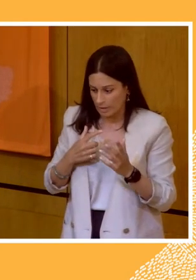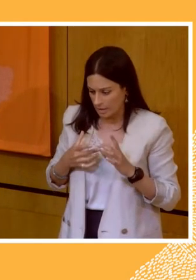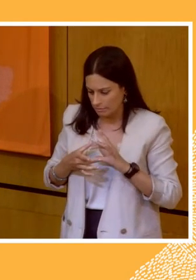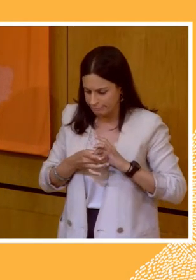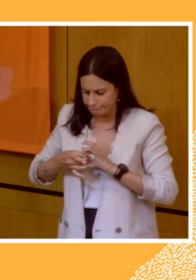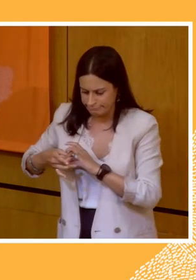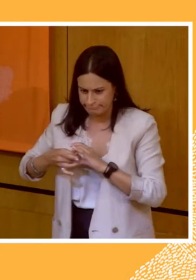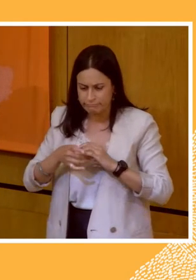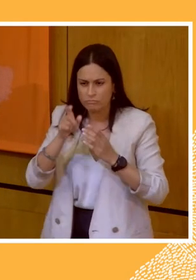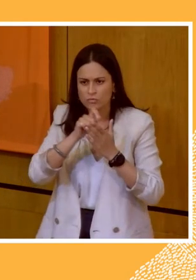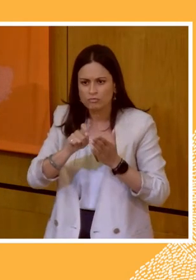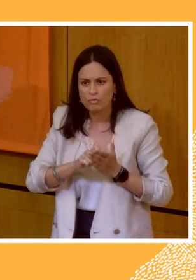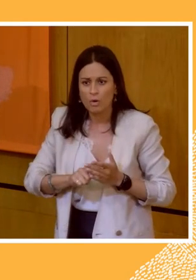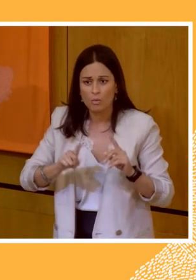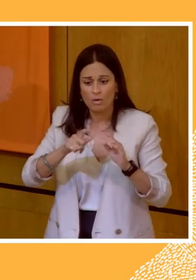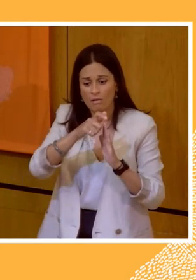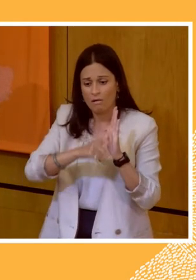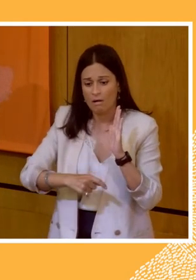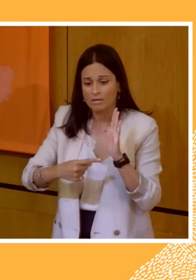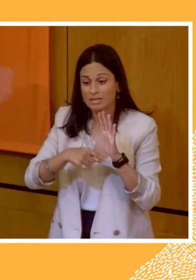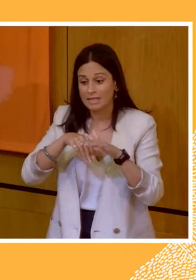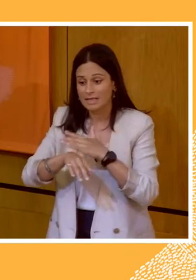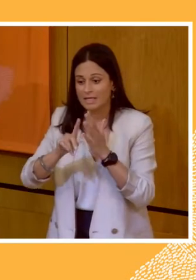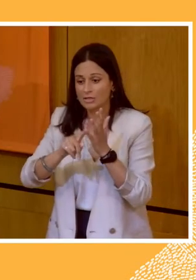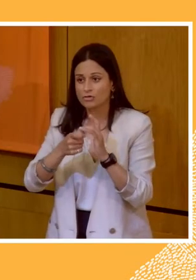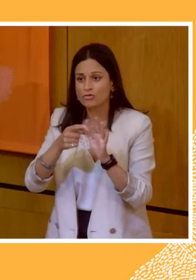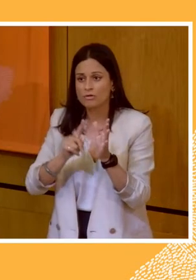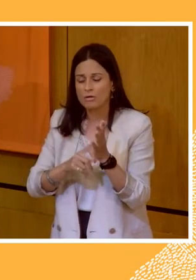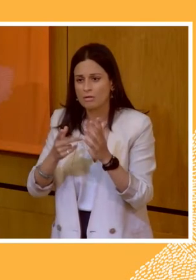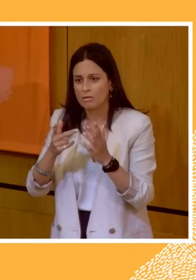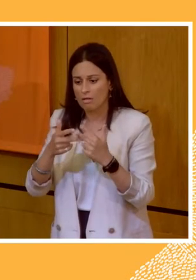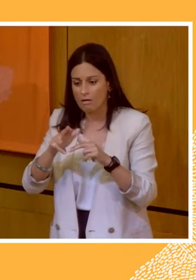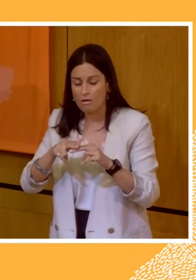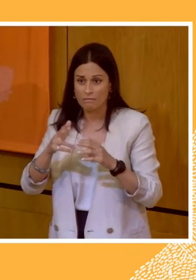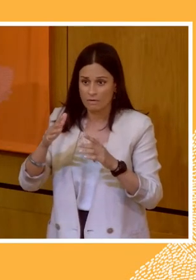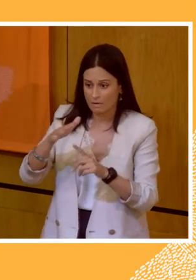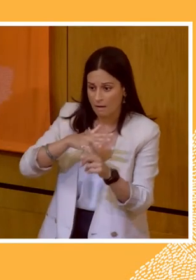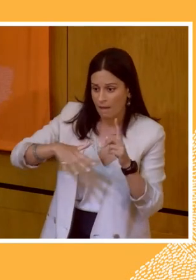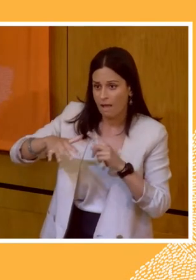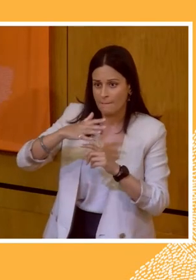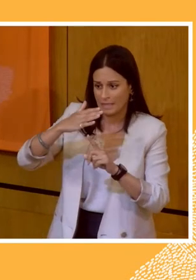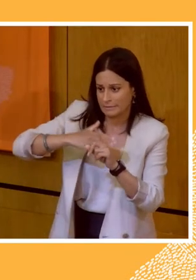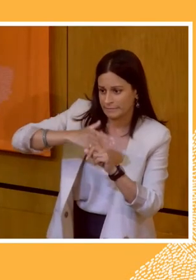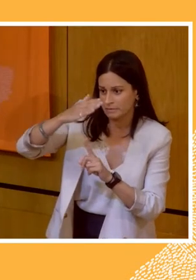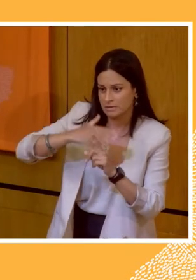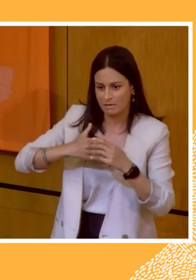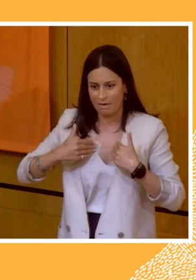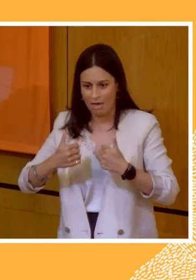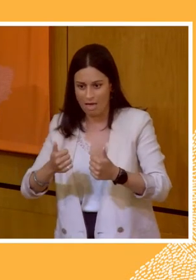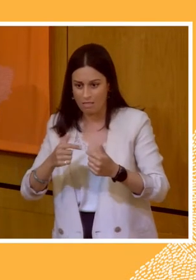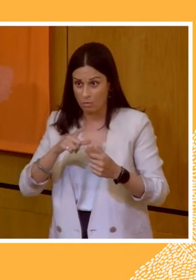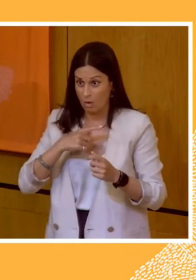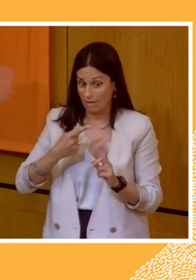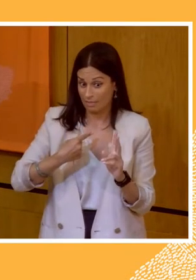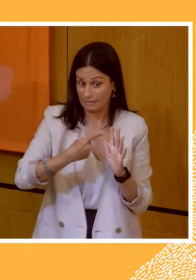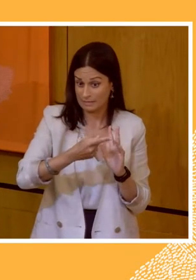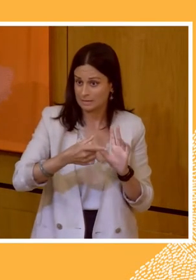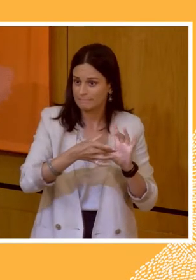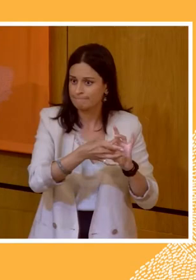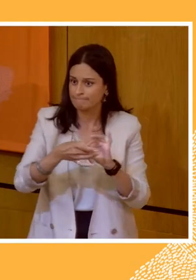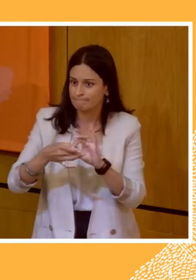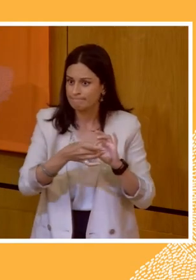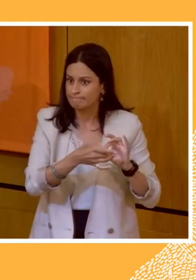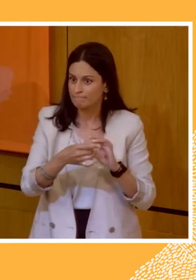wrote an article in the Journal of Climate and Health on how transdisciplinary collaborations like this one can